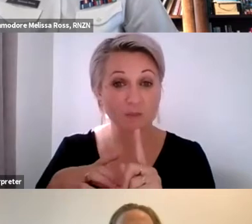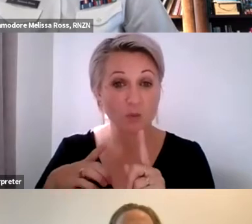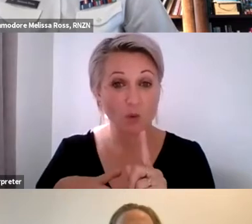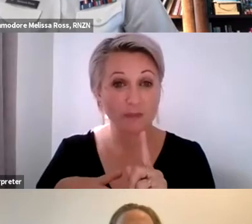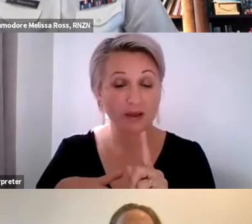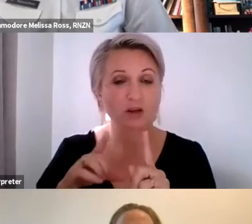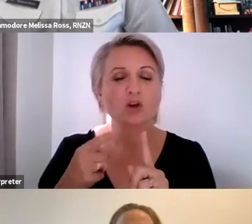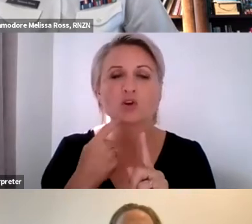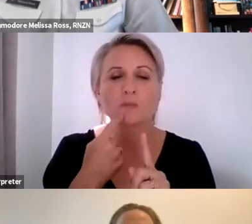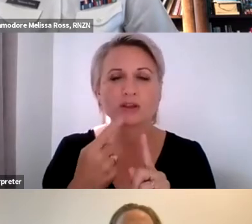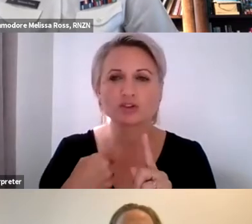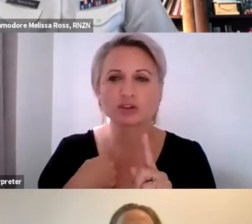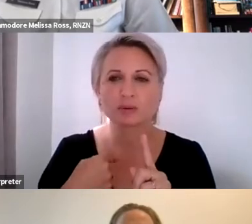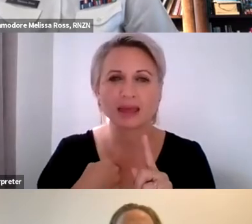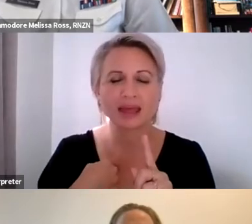that disabled